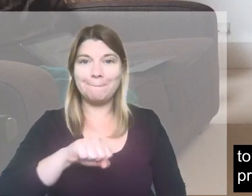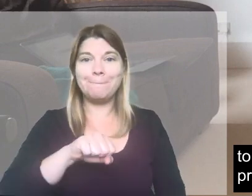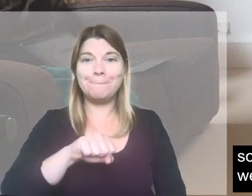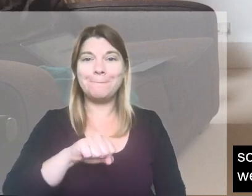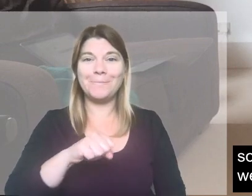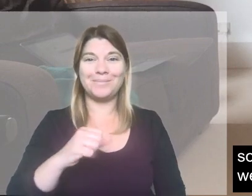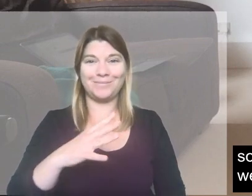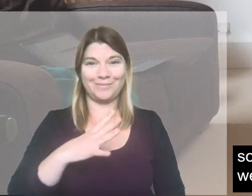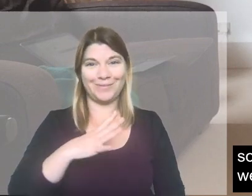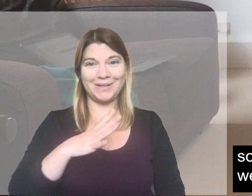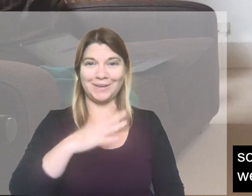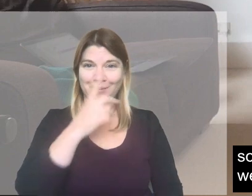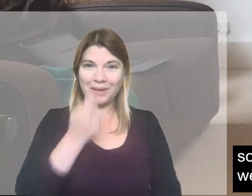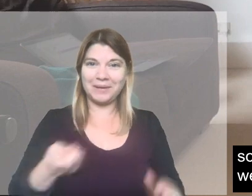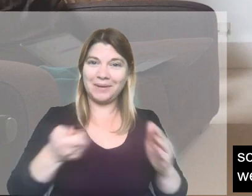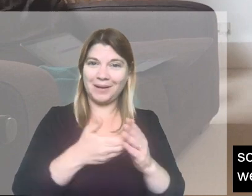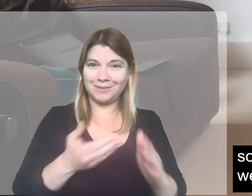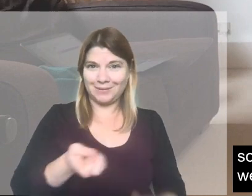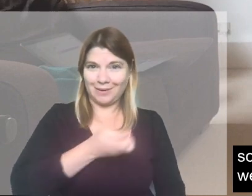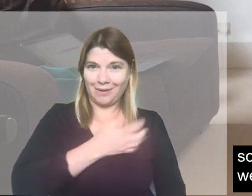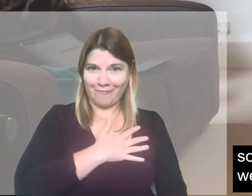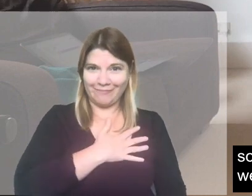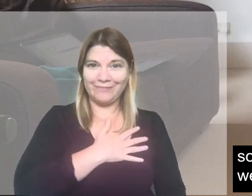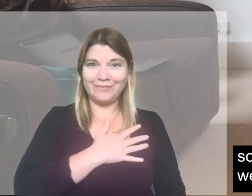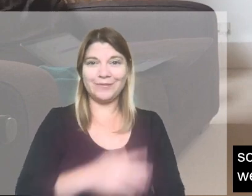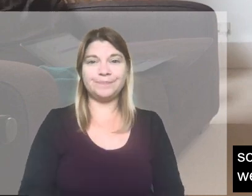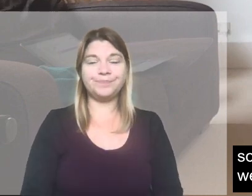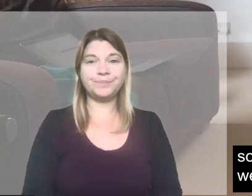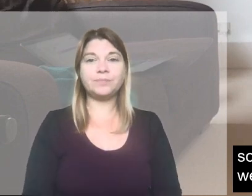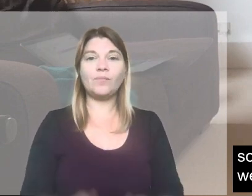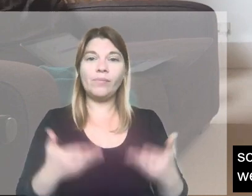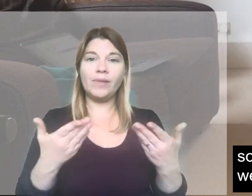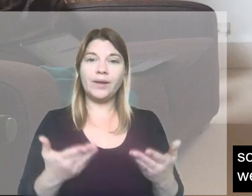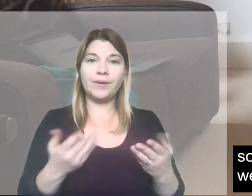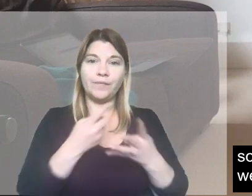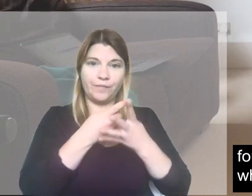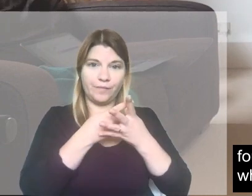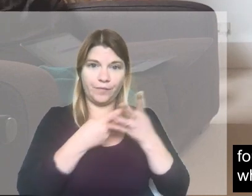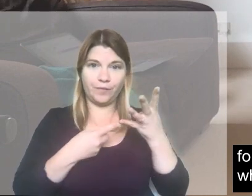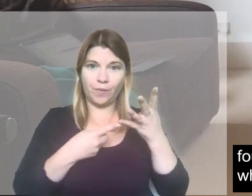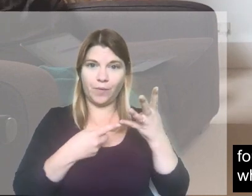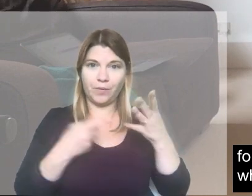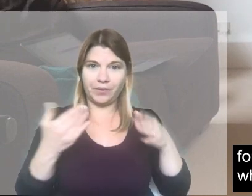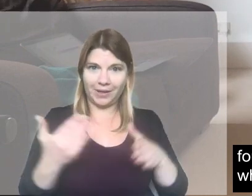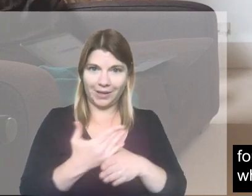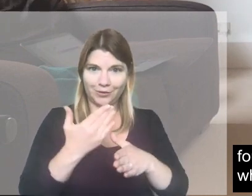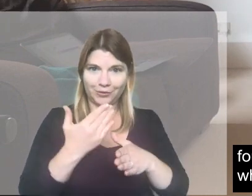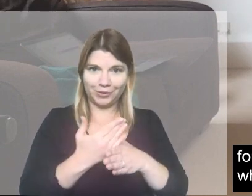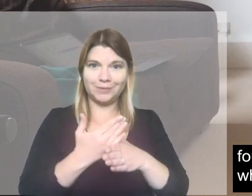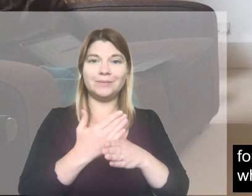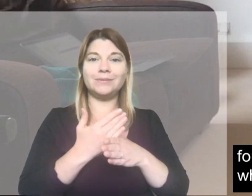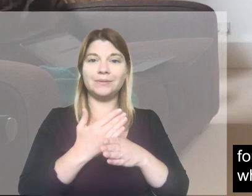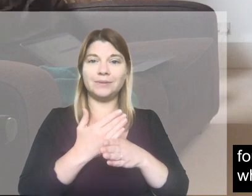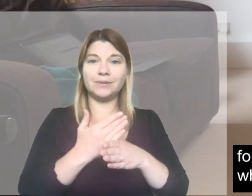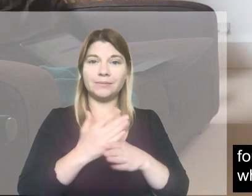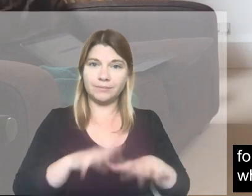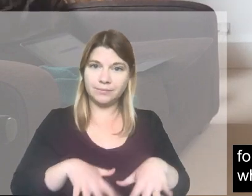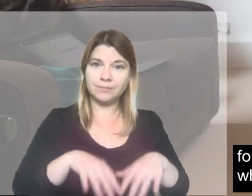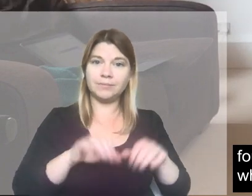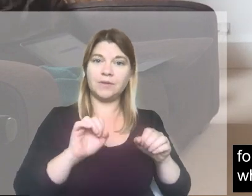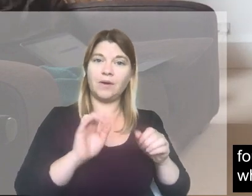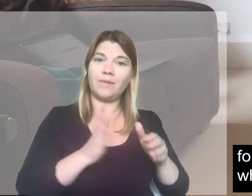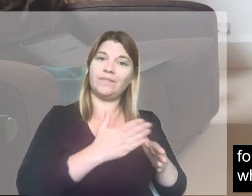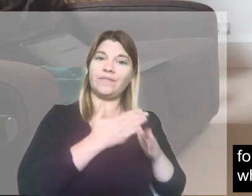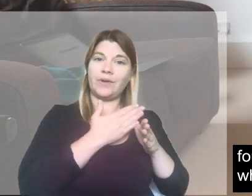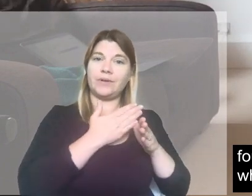if that's something that might be enjoyable as well. Okay, so can you remember, we had four different swinging actions. Both was